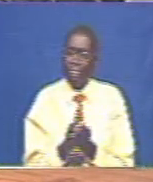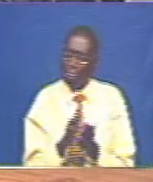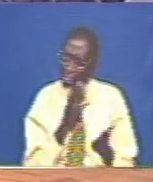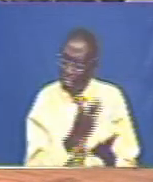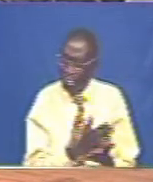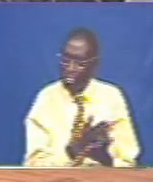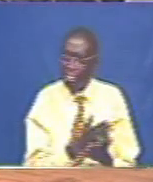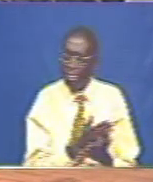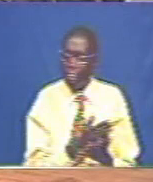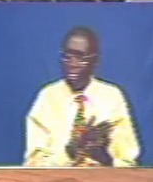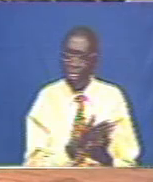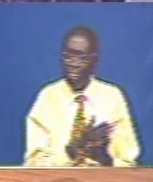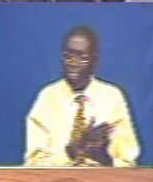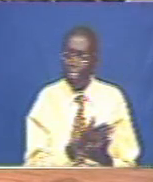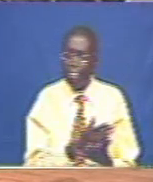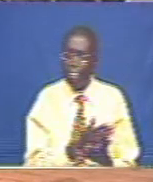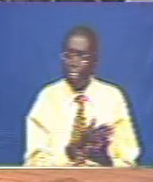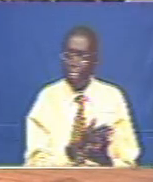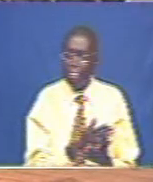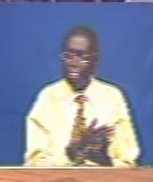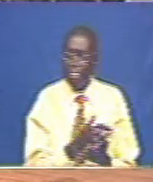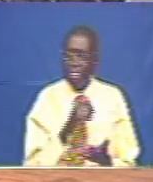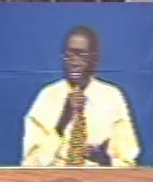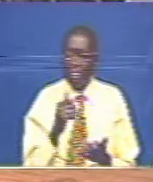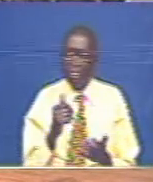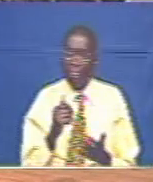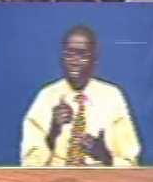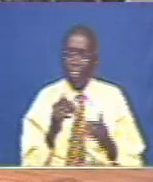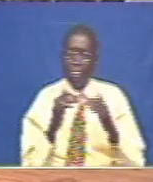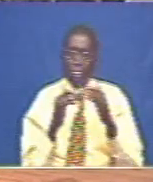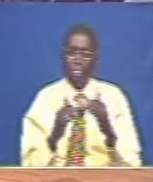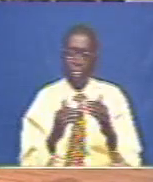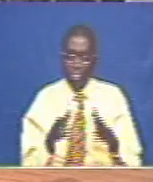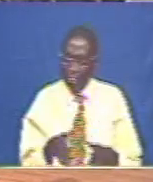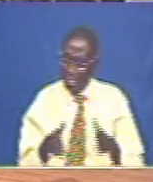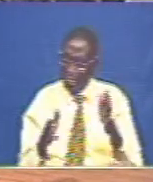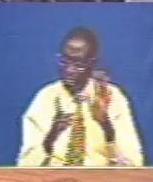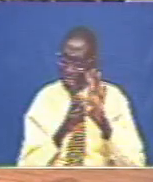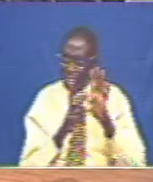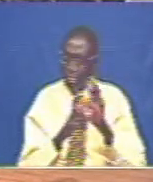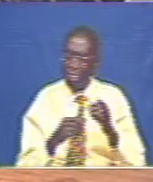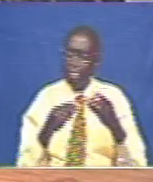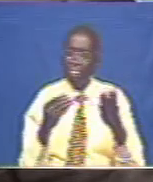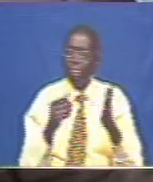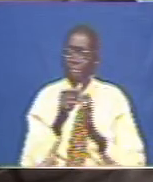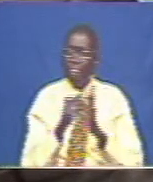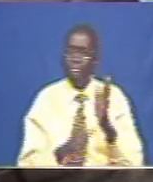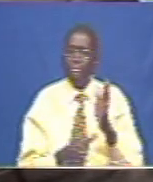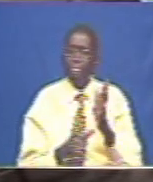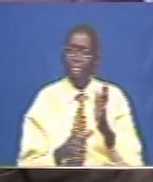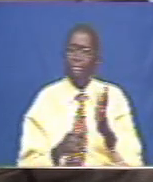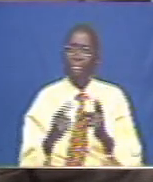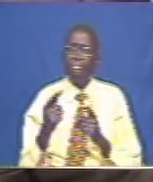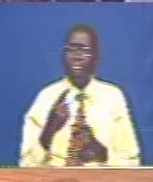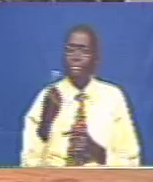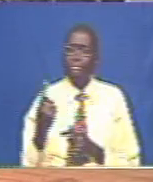Not necessarily. We don't, that is not prohibited. Are you allowed by law to offer agency banking services? Yes, yeah, without